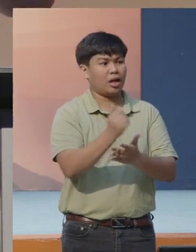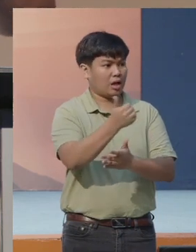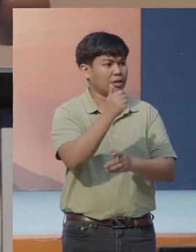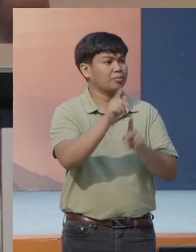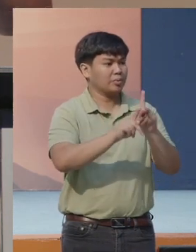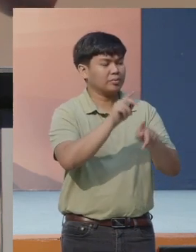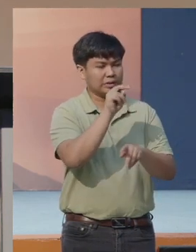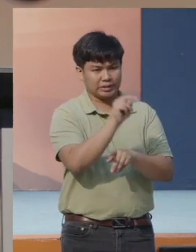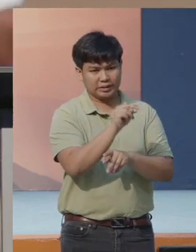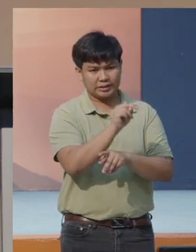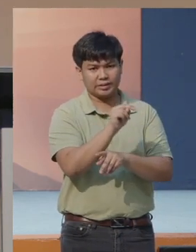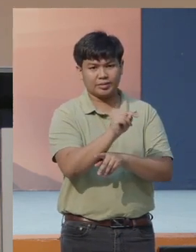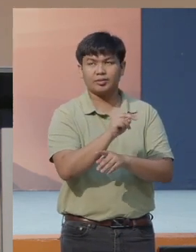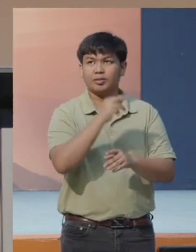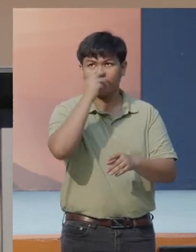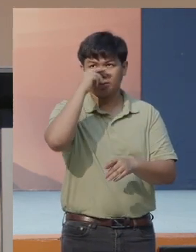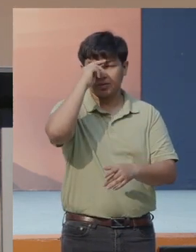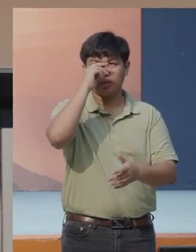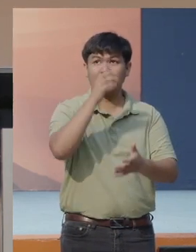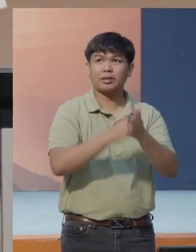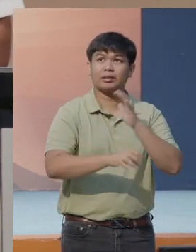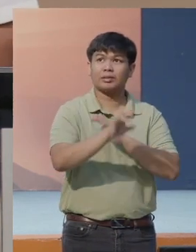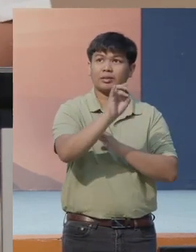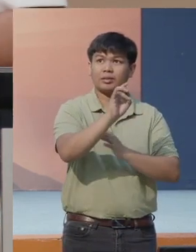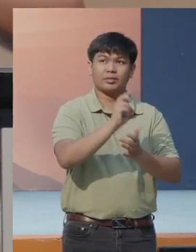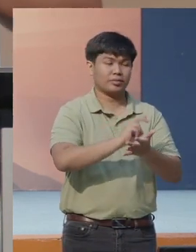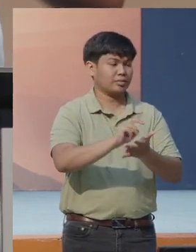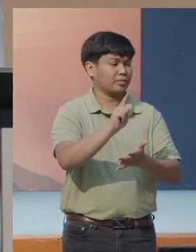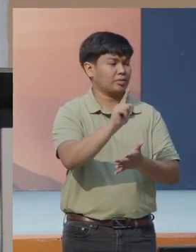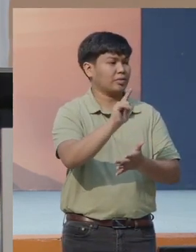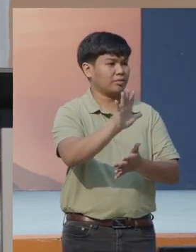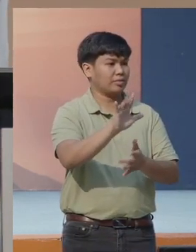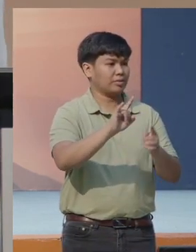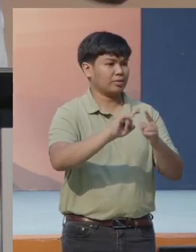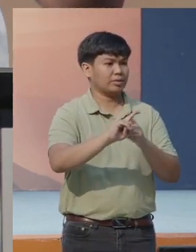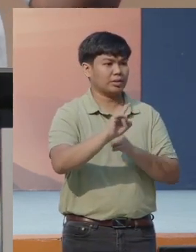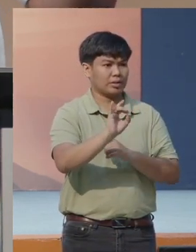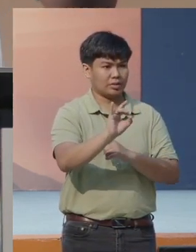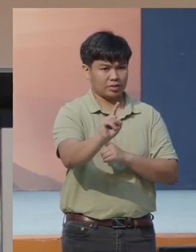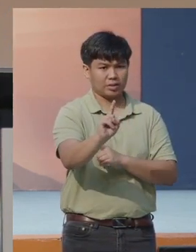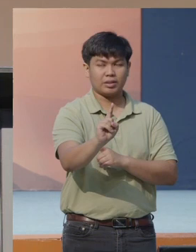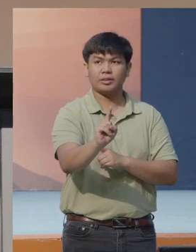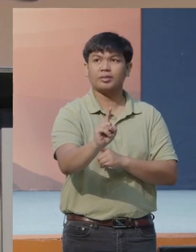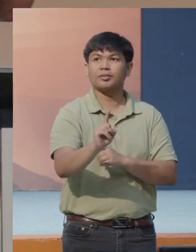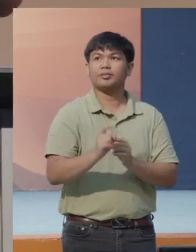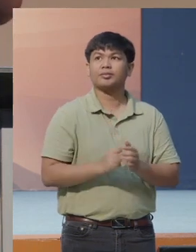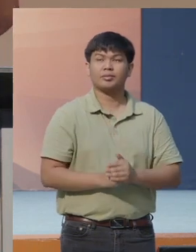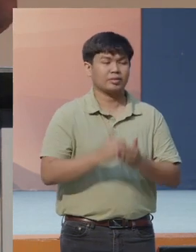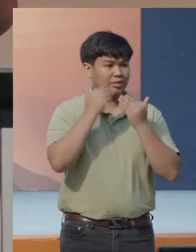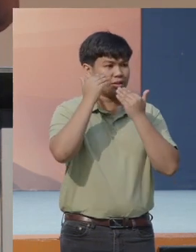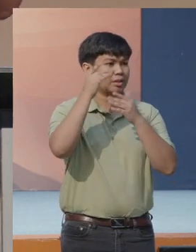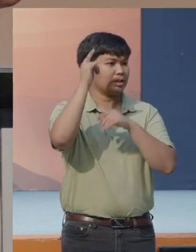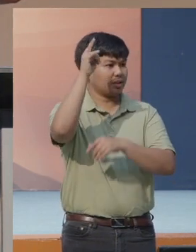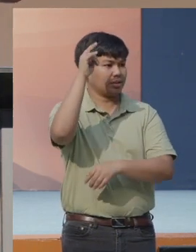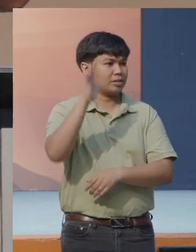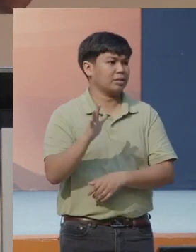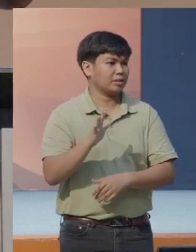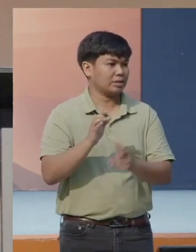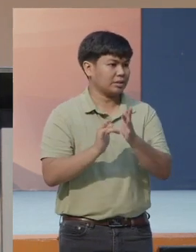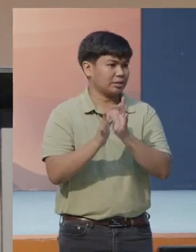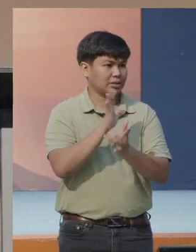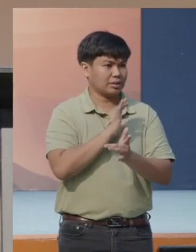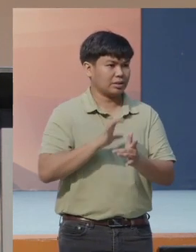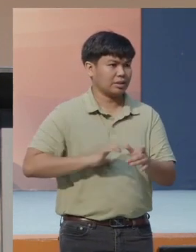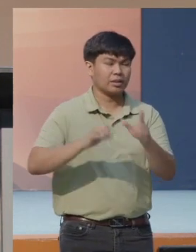at naaapi. Romans 7:25 hanggang chapter 8 verse 1. Thanks be to God, to Jesus